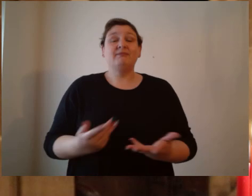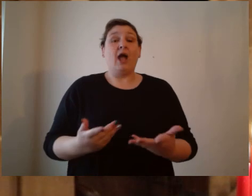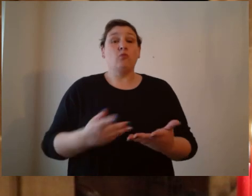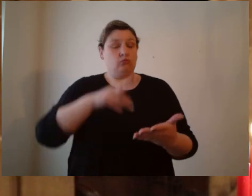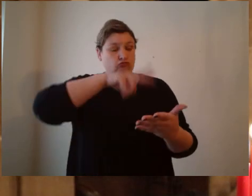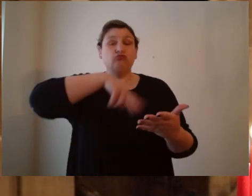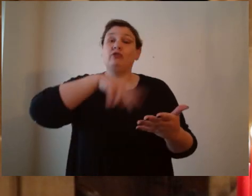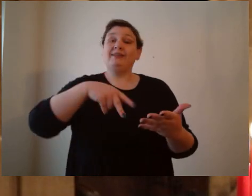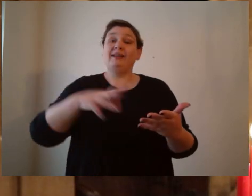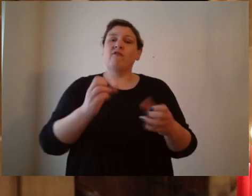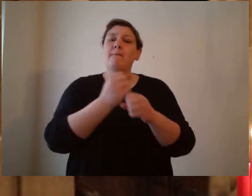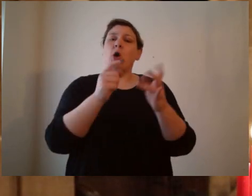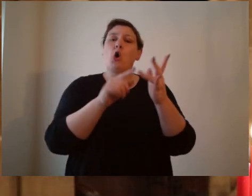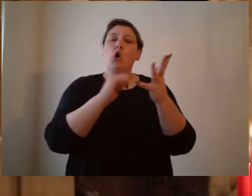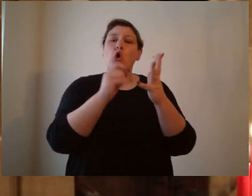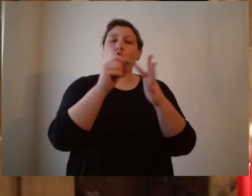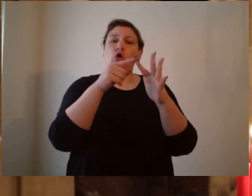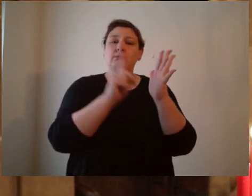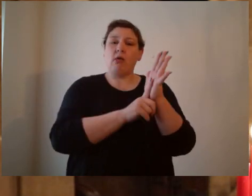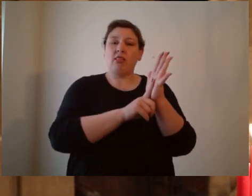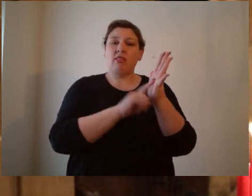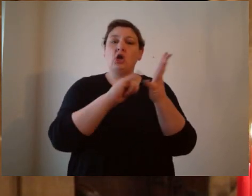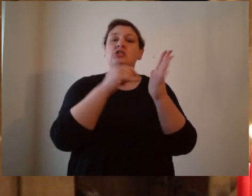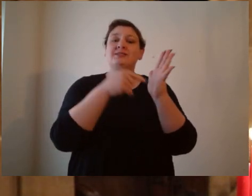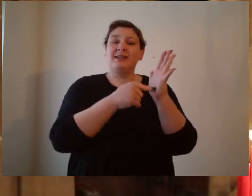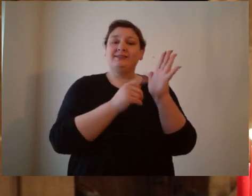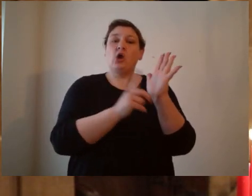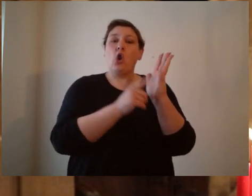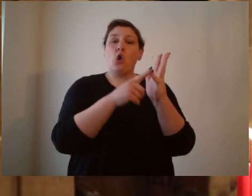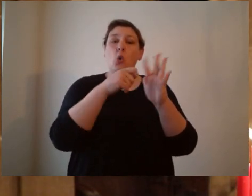A reading from the Gospel of St. Luke.